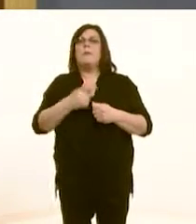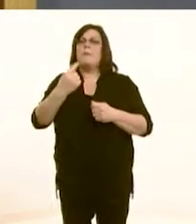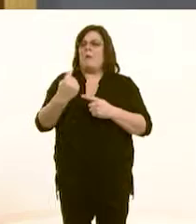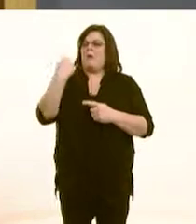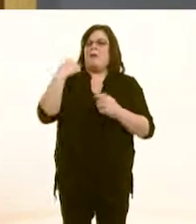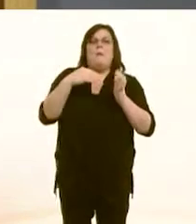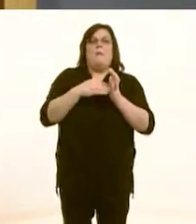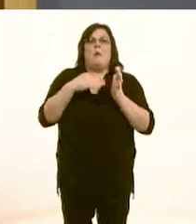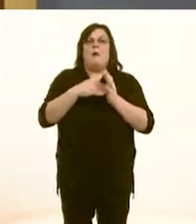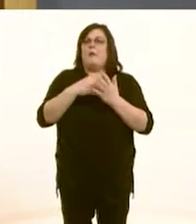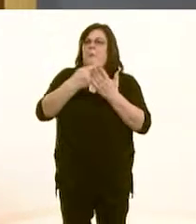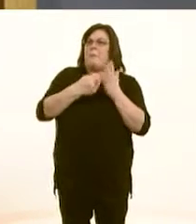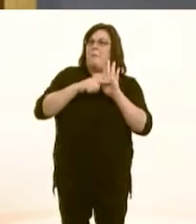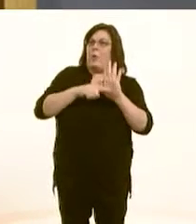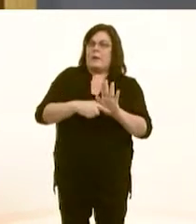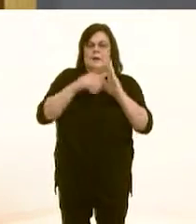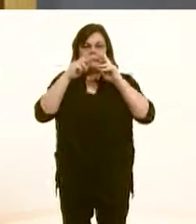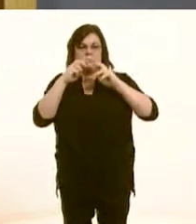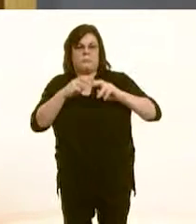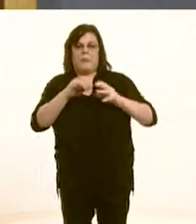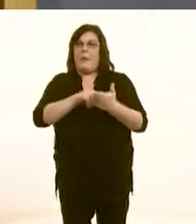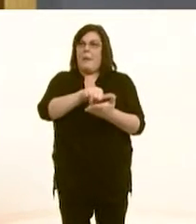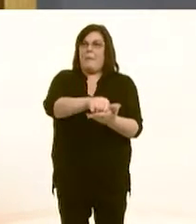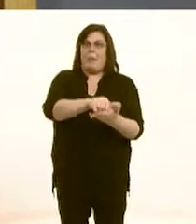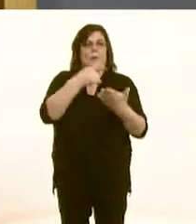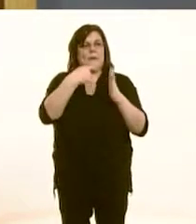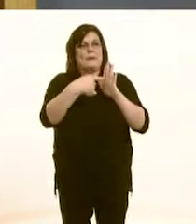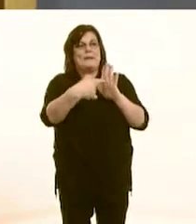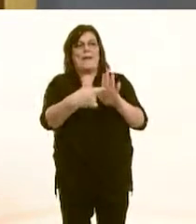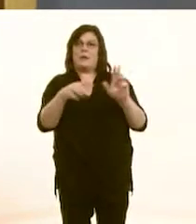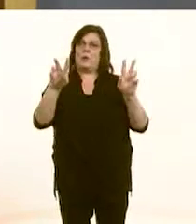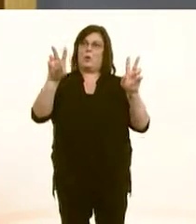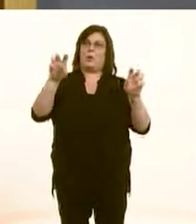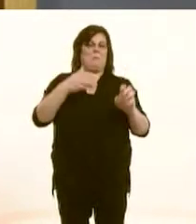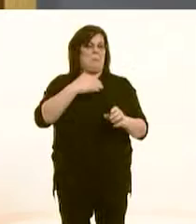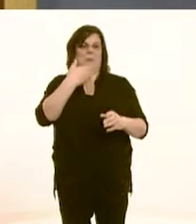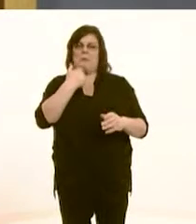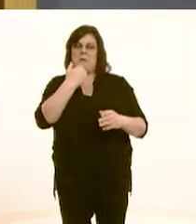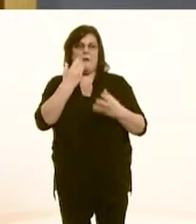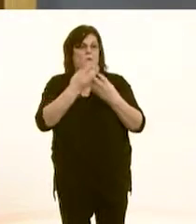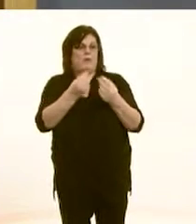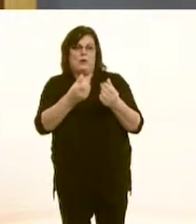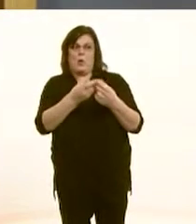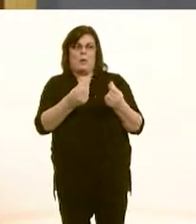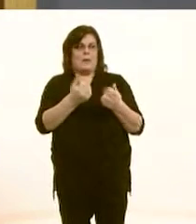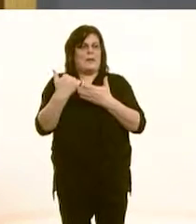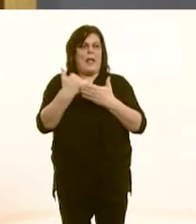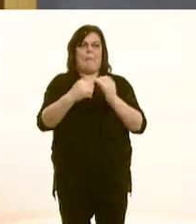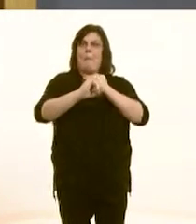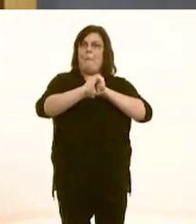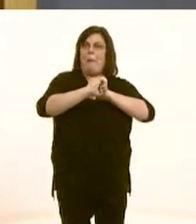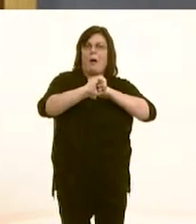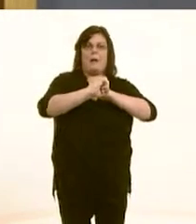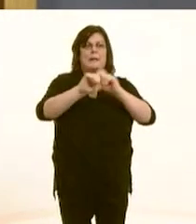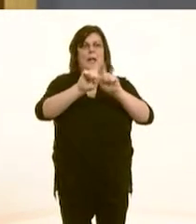Policy Institute for Wales on the airports said, and I quote, insufficient resources have been committed to marketing, and Visit